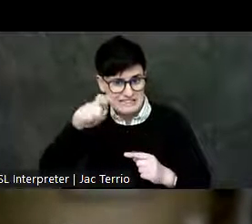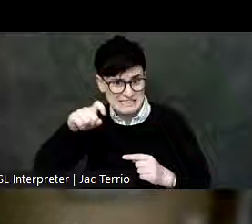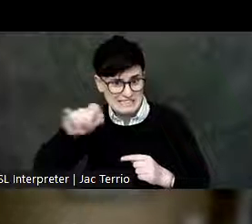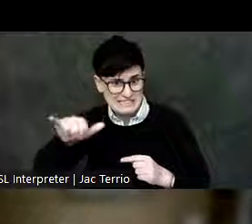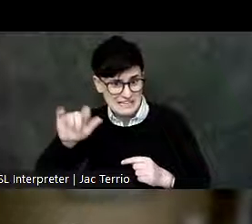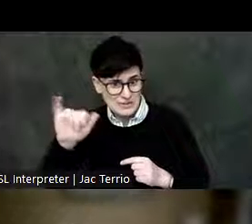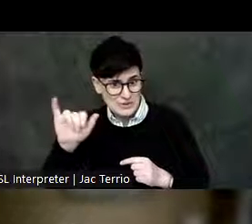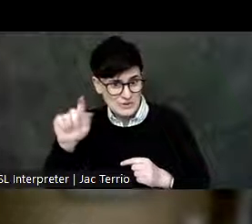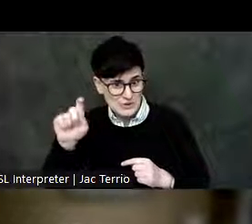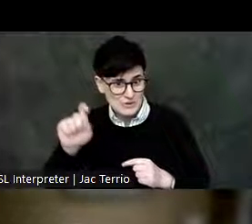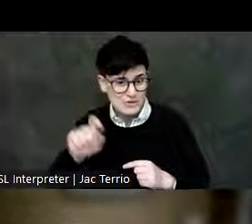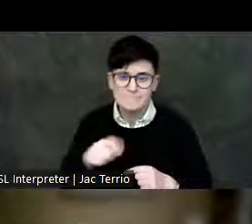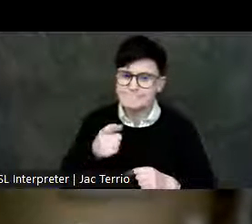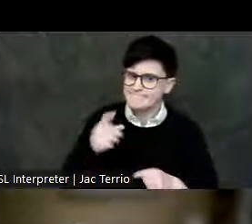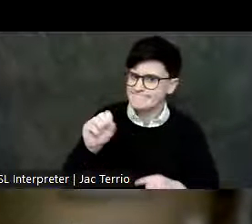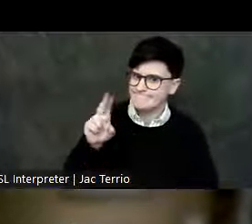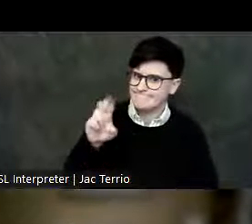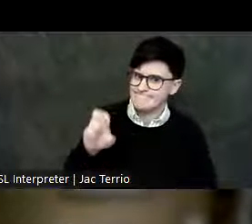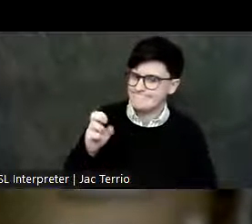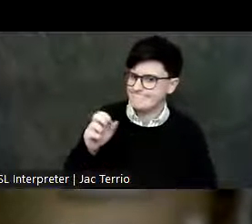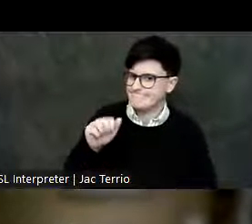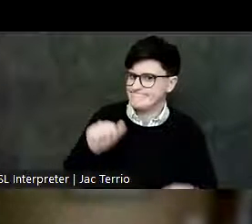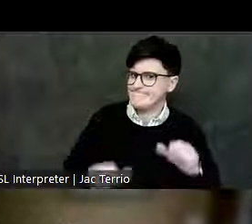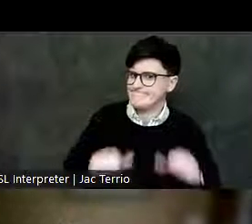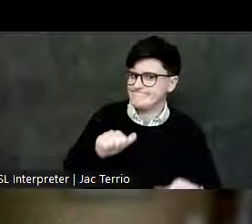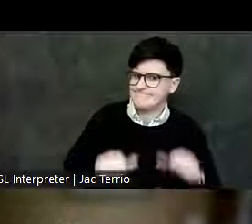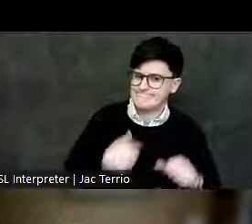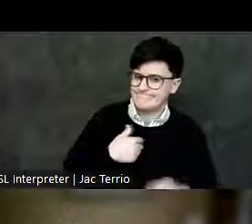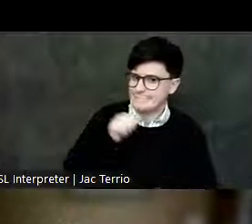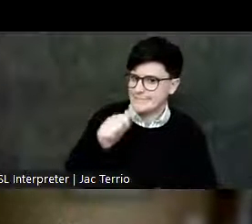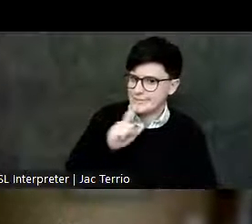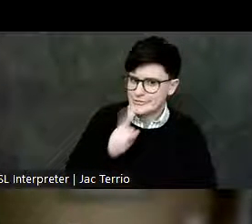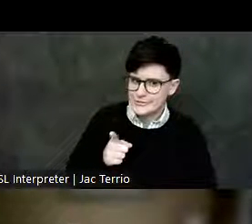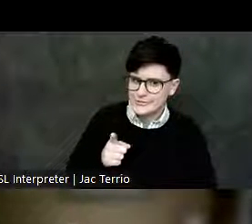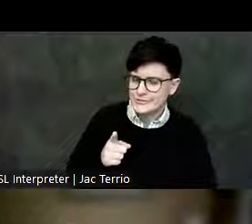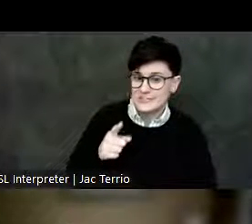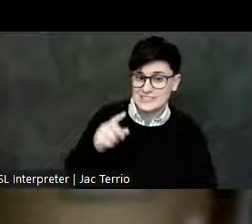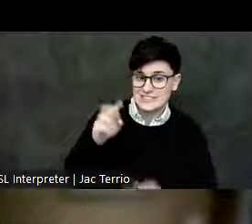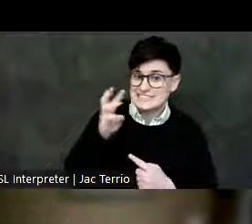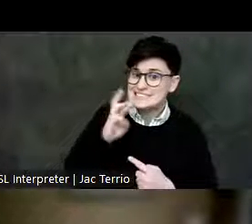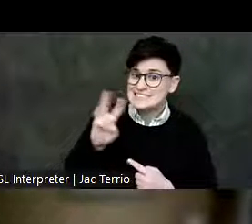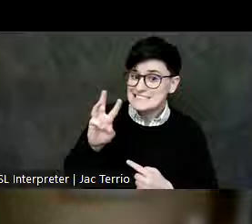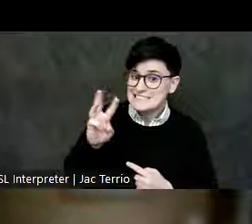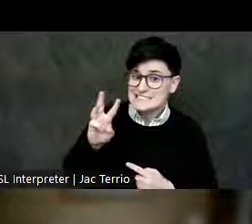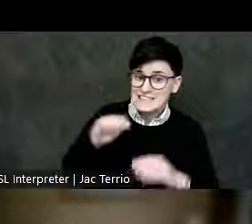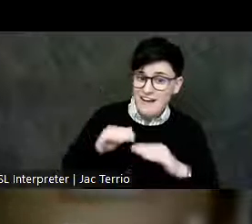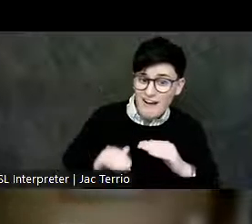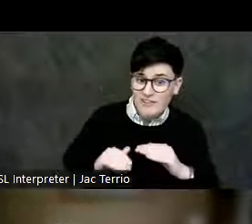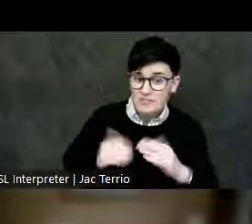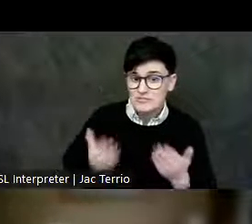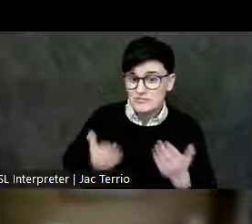that's something we should look into. I'm not sure if it's 16 and under that you don't have to. I'm not sure how that works.